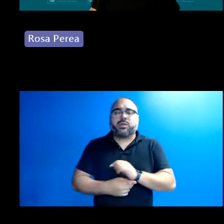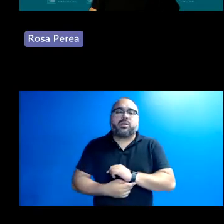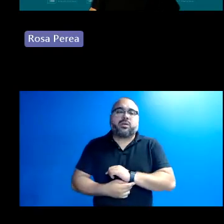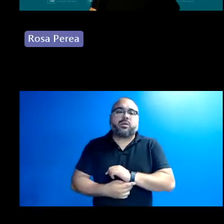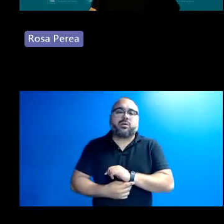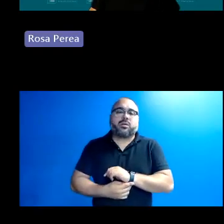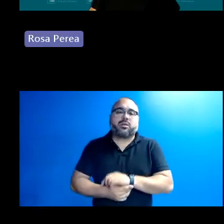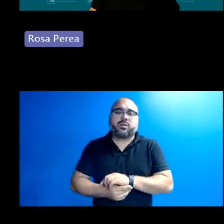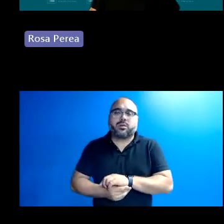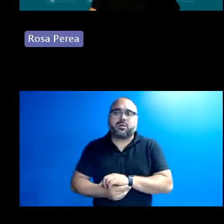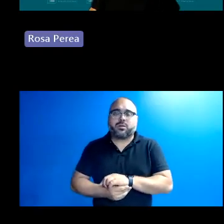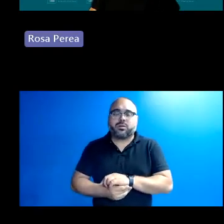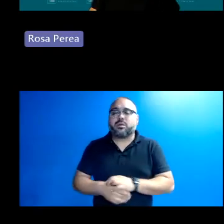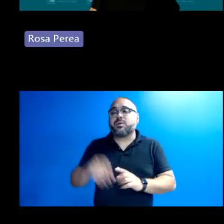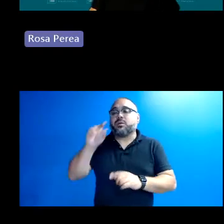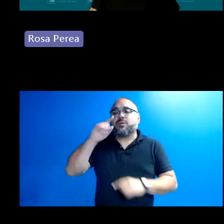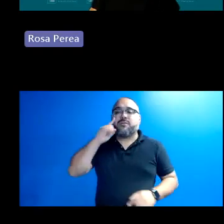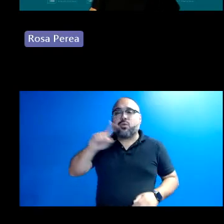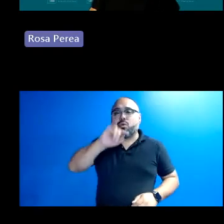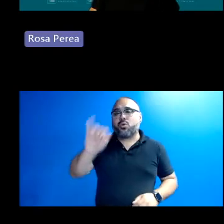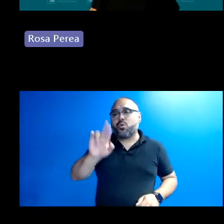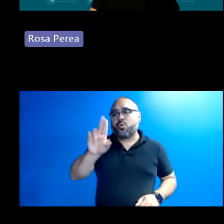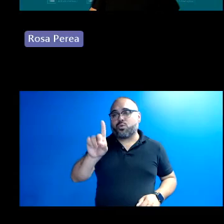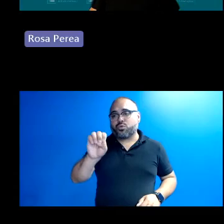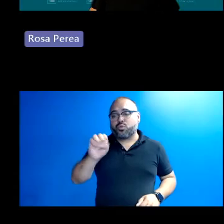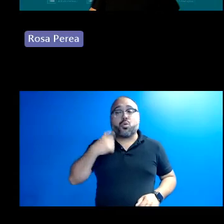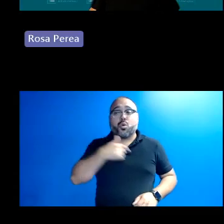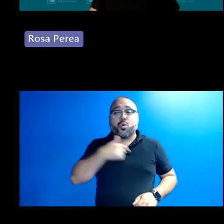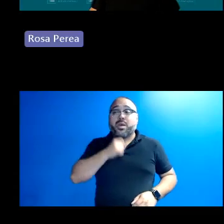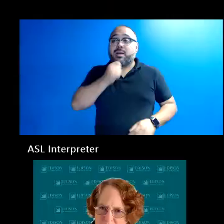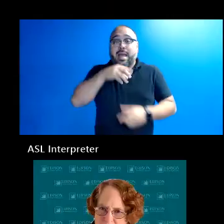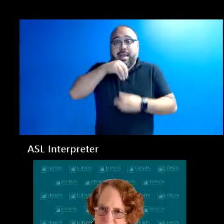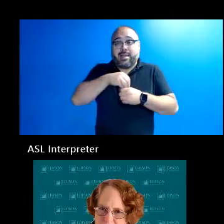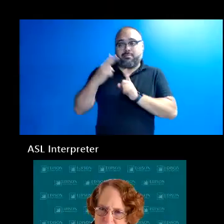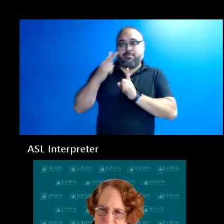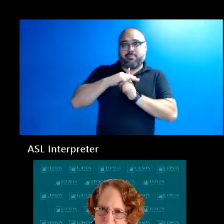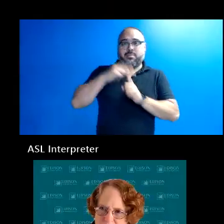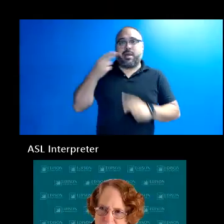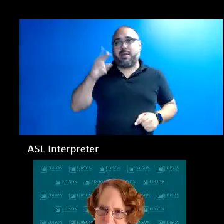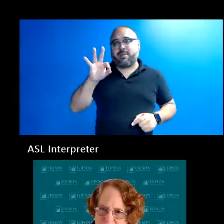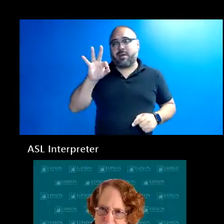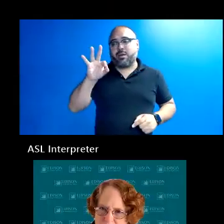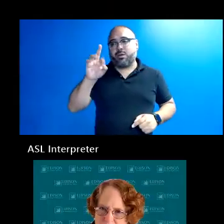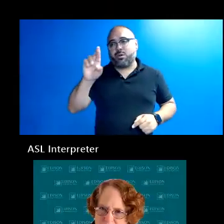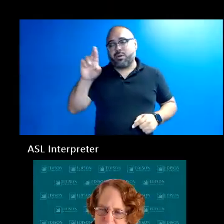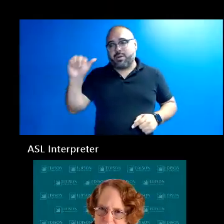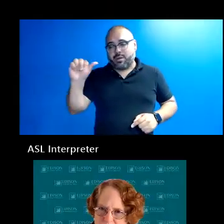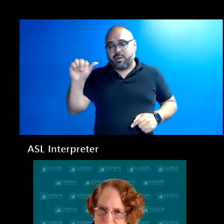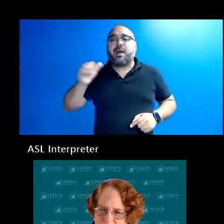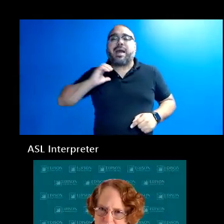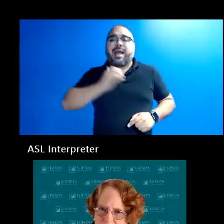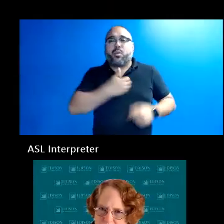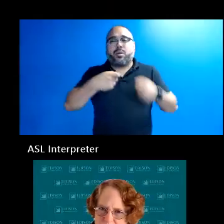This one's for you too, Jude. We are not in a designated high fire area. SC keeps shutting off our power. Many on our street